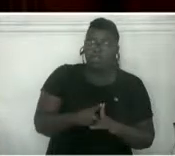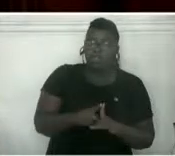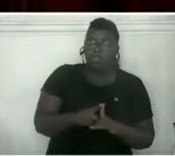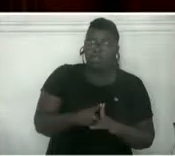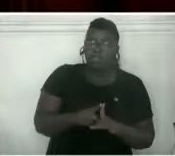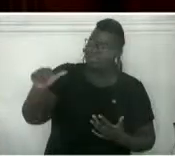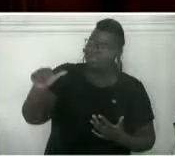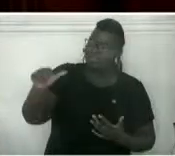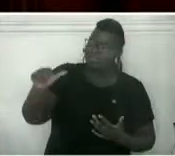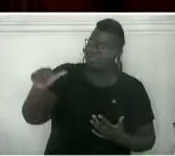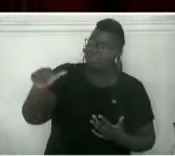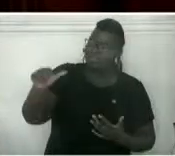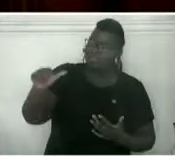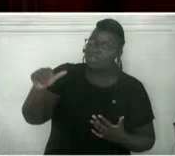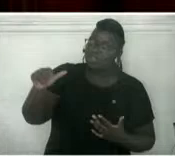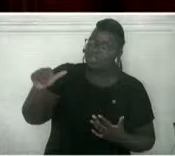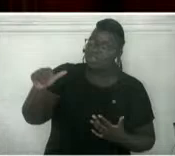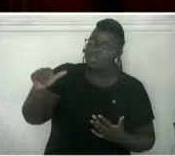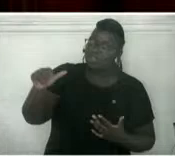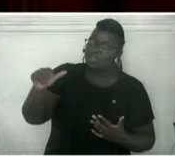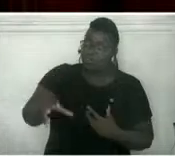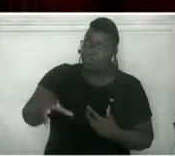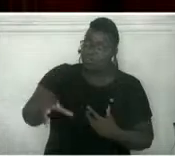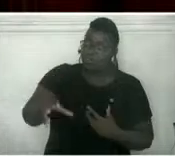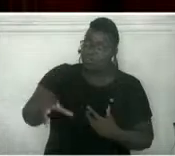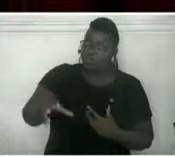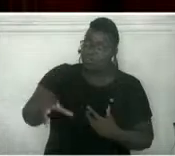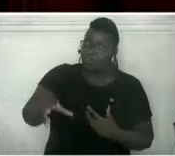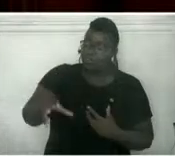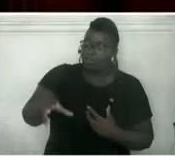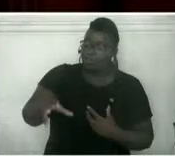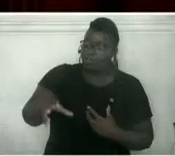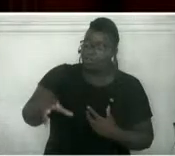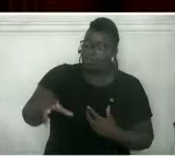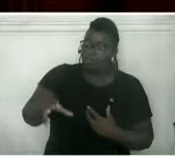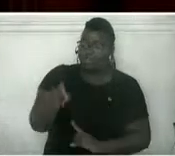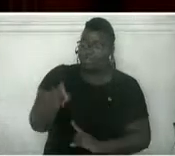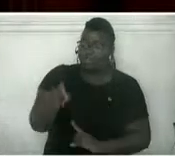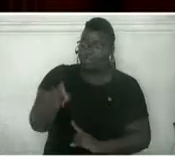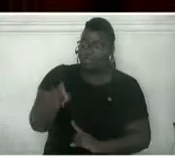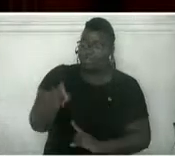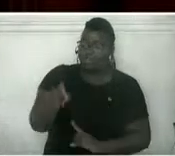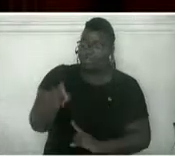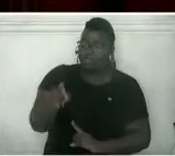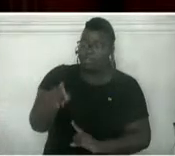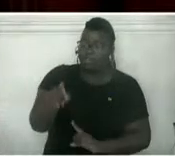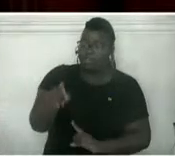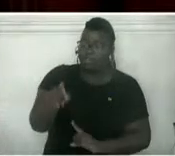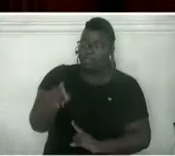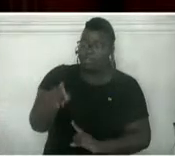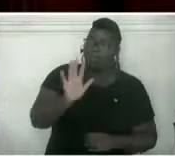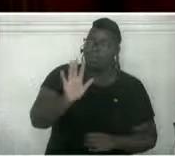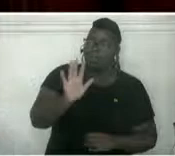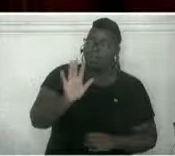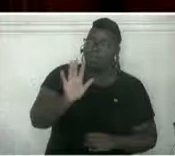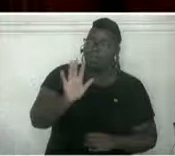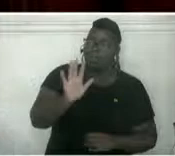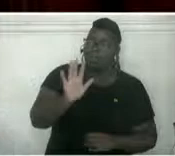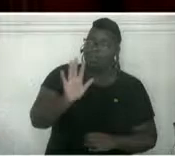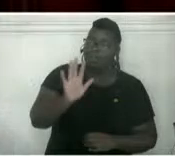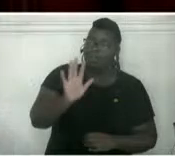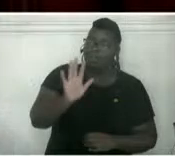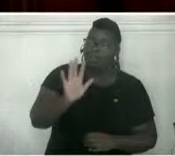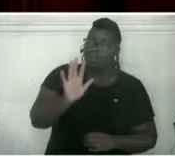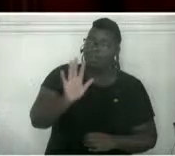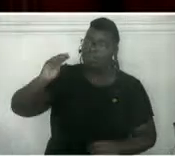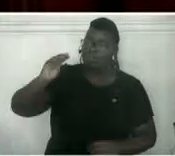5,460 schools in KwaZulu-Natal, and the investment is about 1.8 billion to